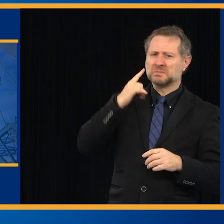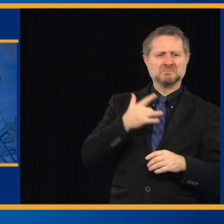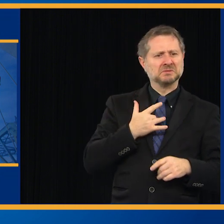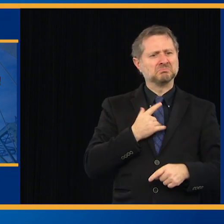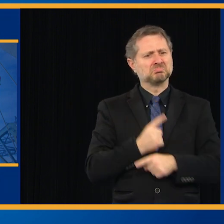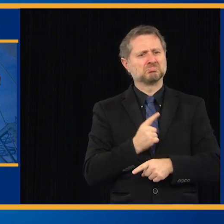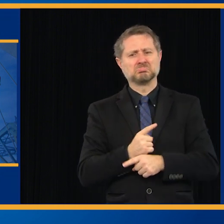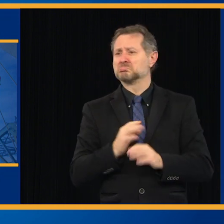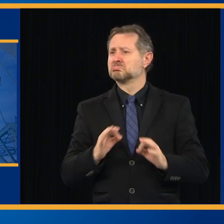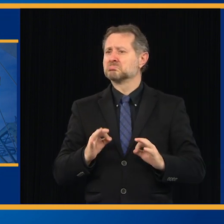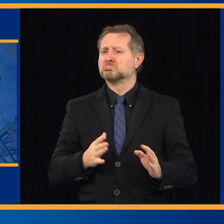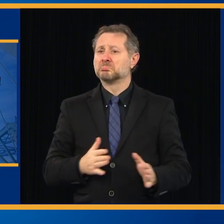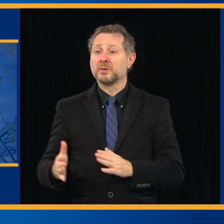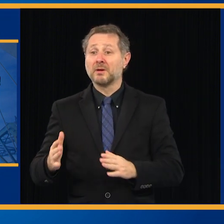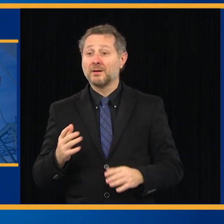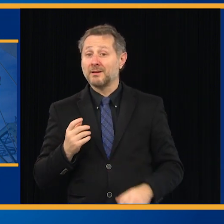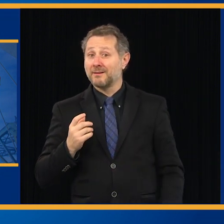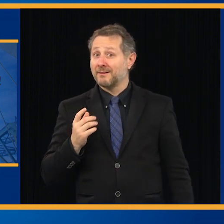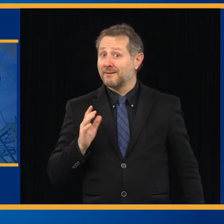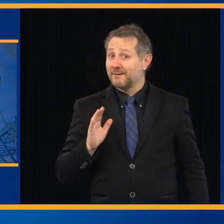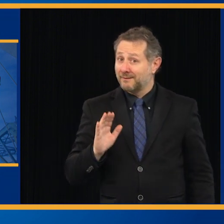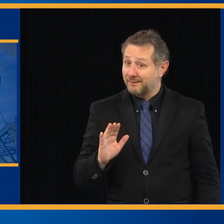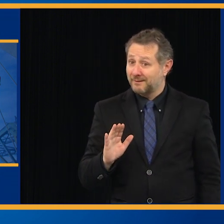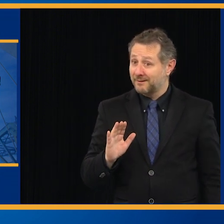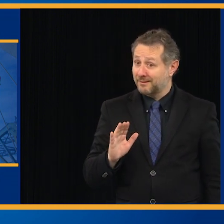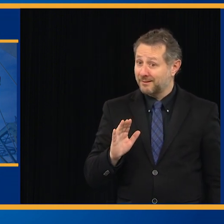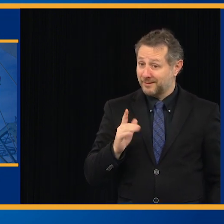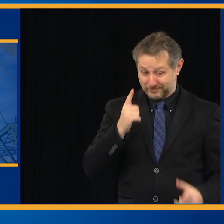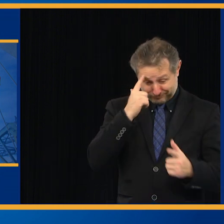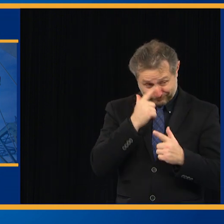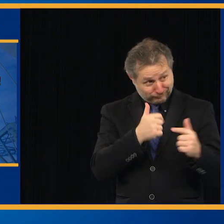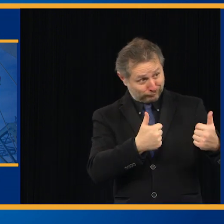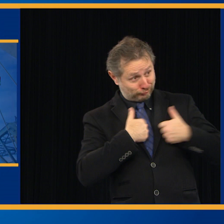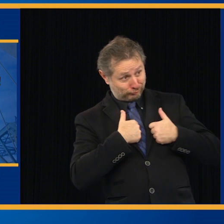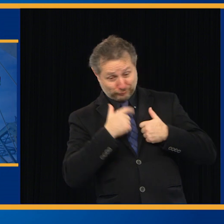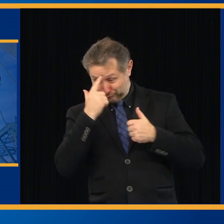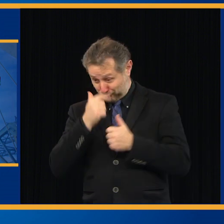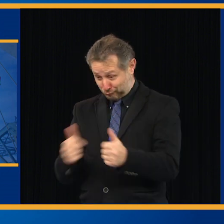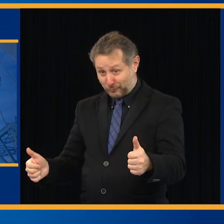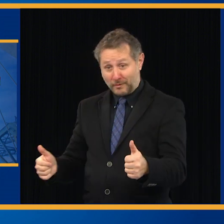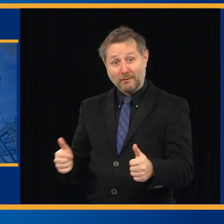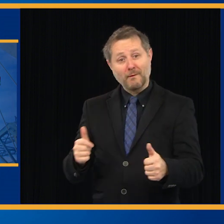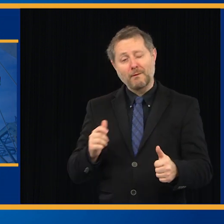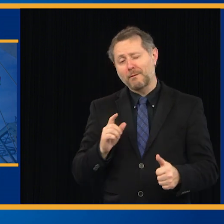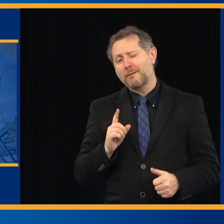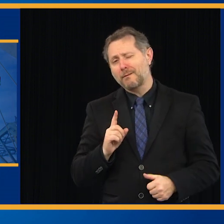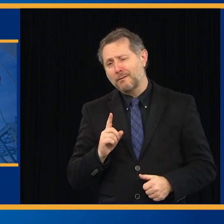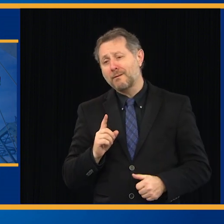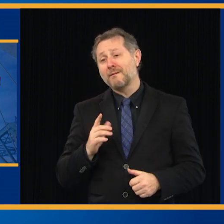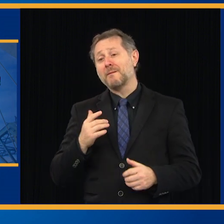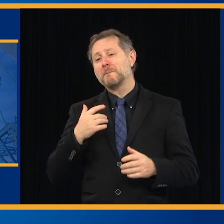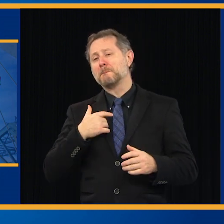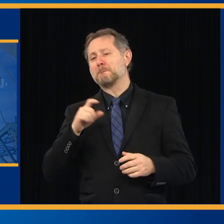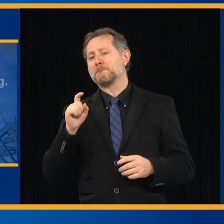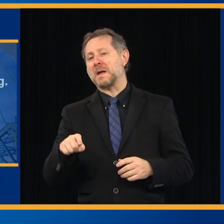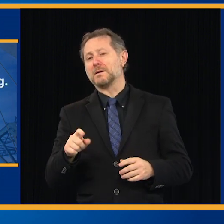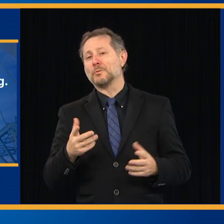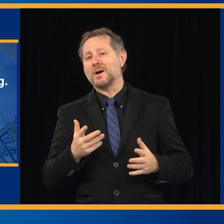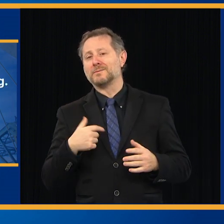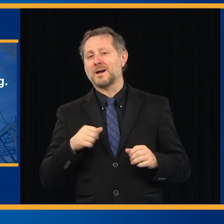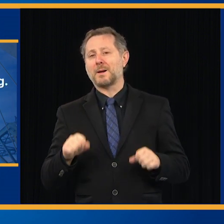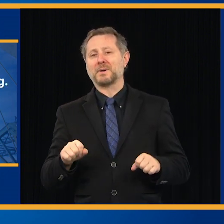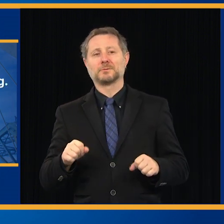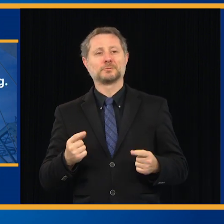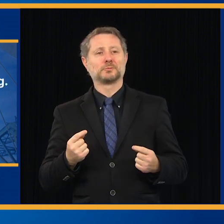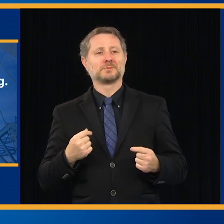someone to do that which they cannot do, right? You can't ask someone to do something that is beyond their capacity, beyond their